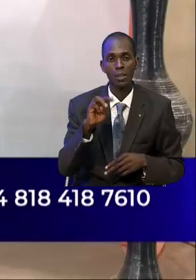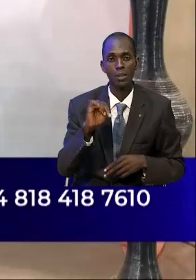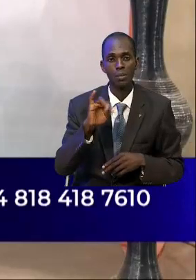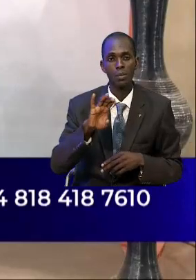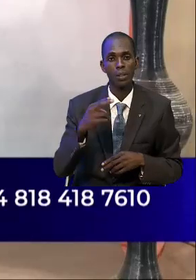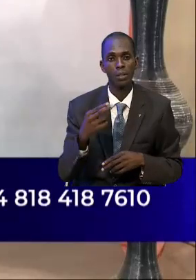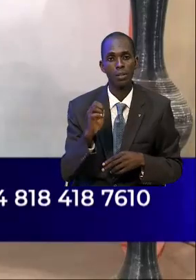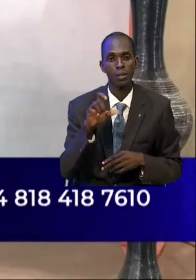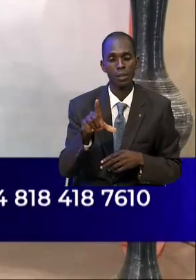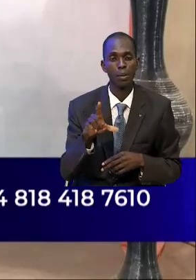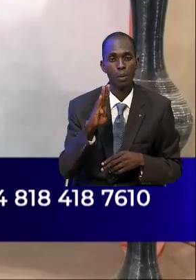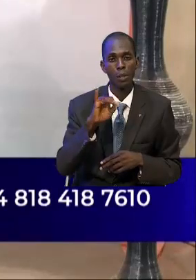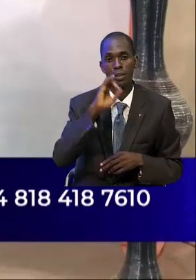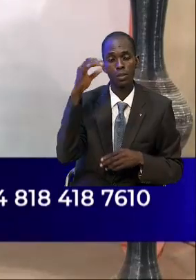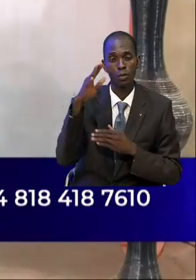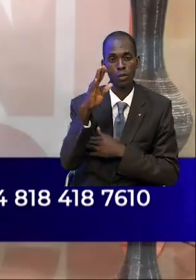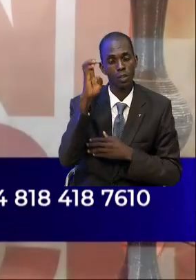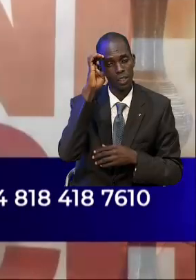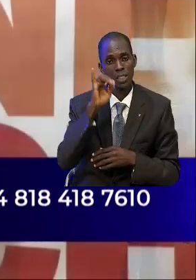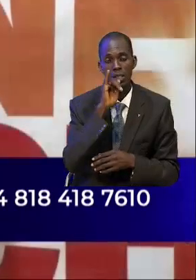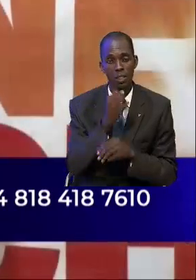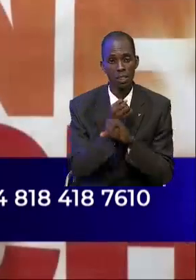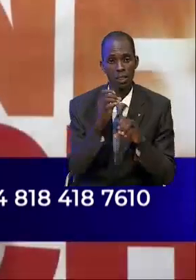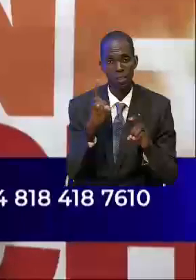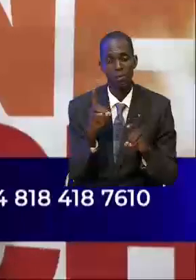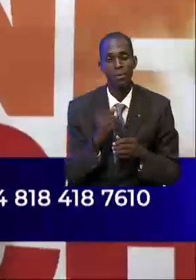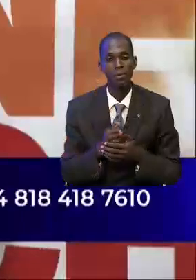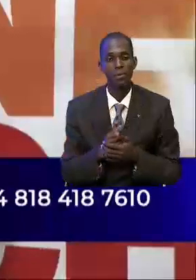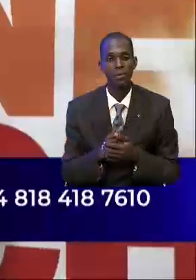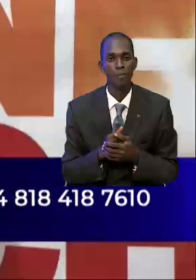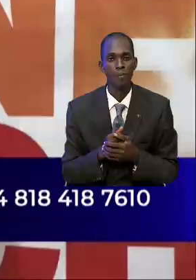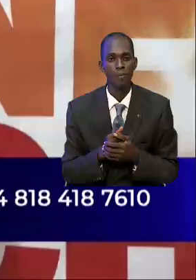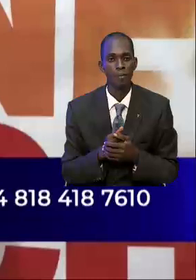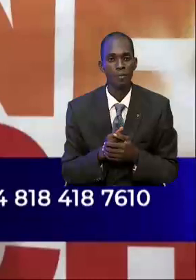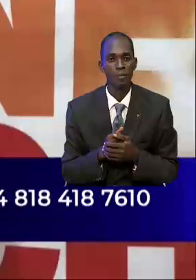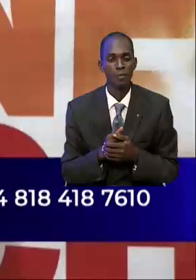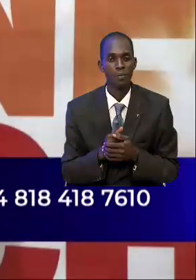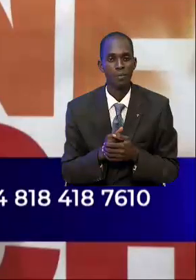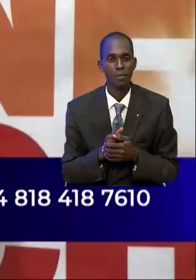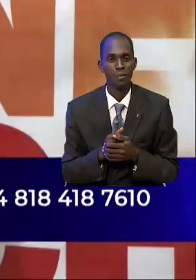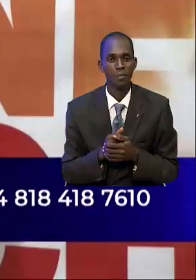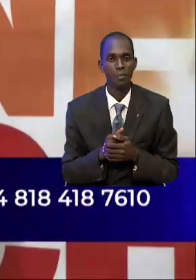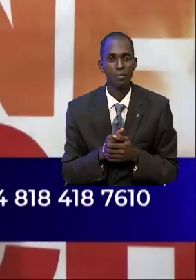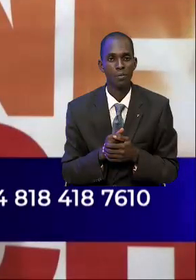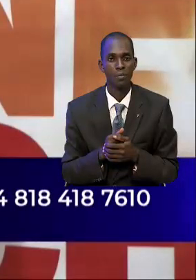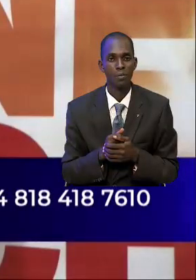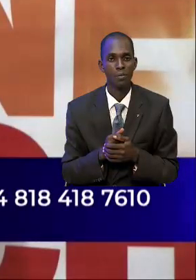My name is Ude Michael. By the grace of God, I'm saved. I'm